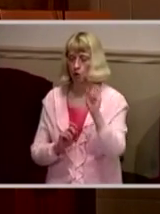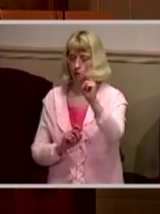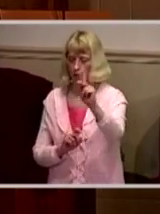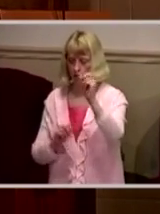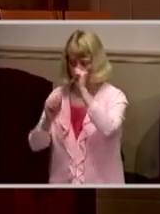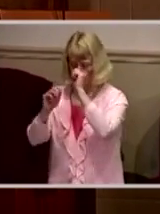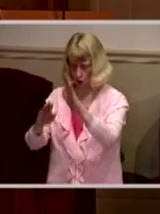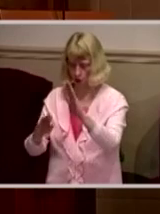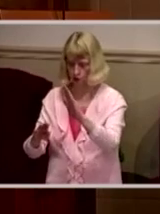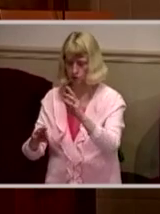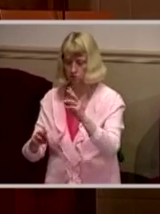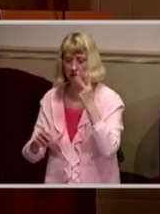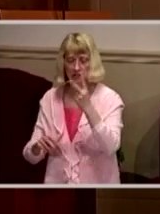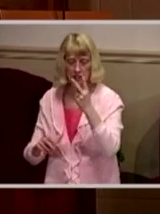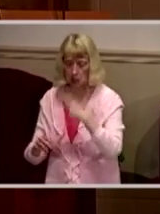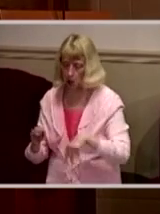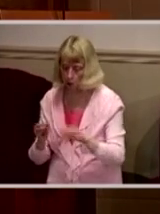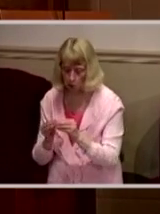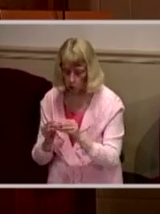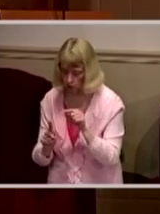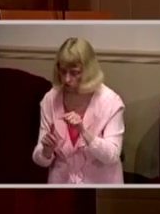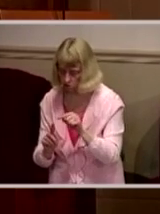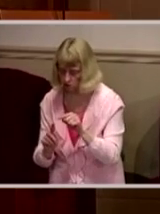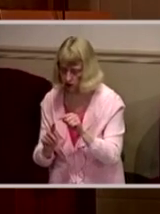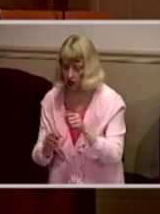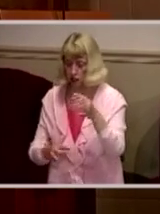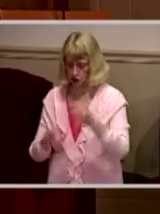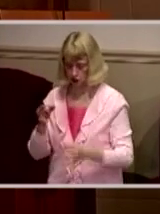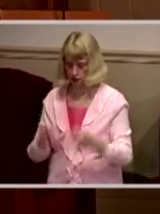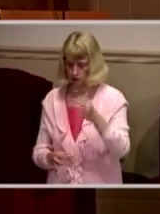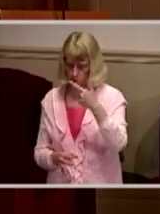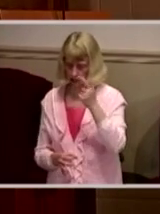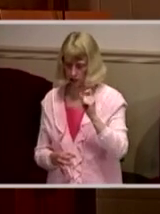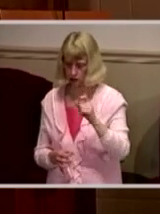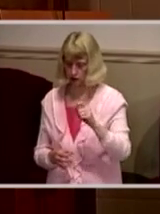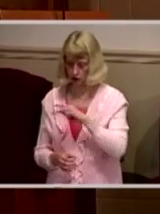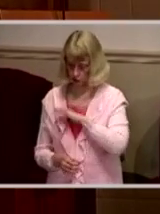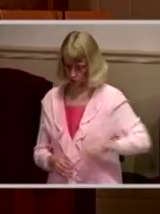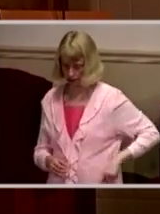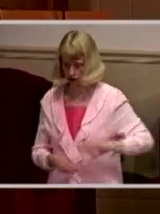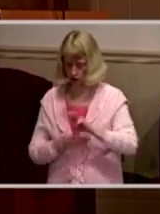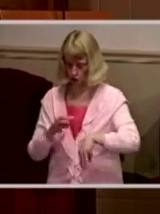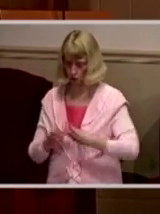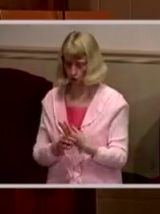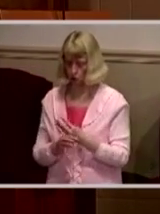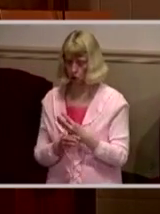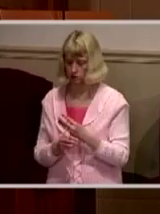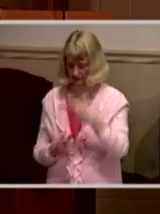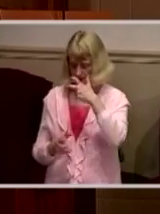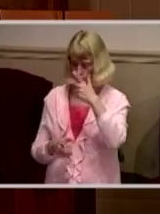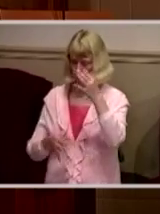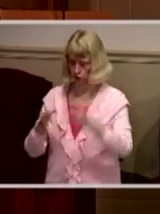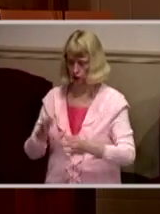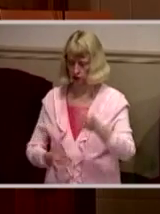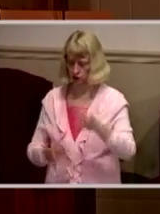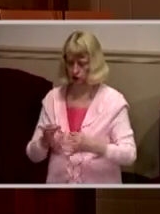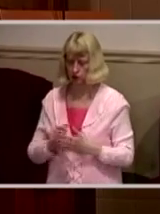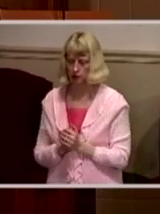my Father and ye see me no more. Of judgment, because the prince of this world, that is Satan, is